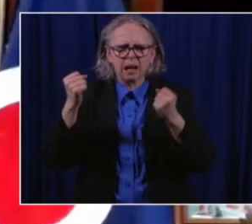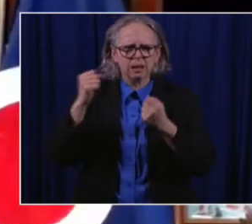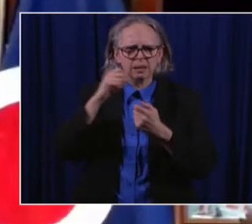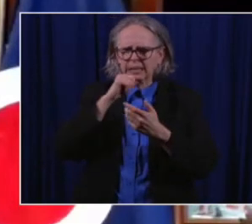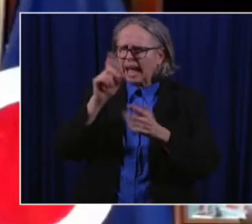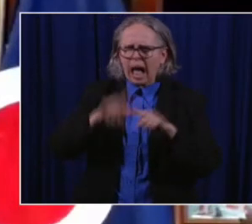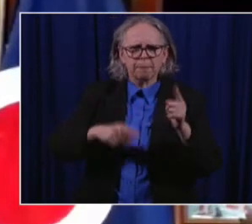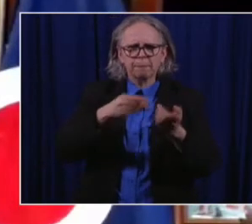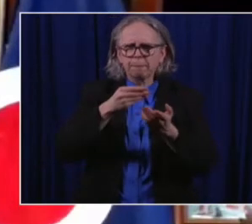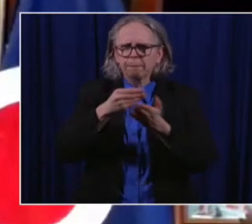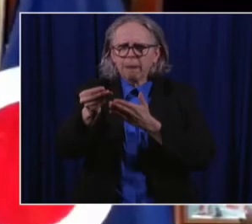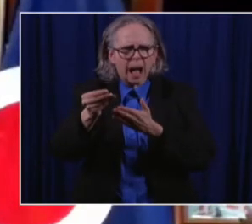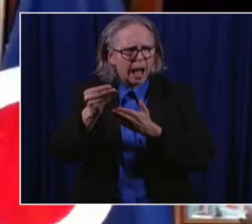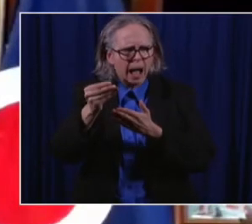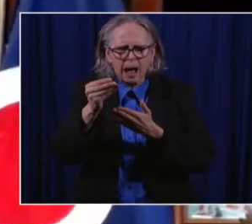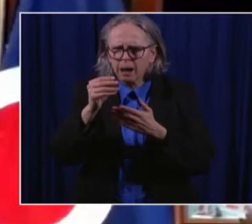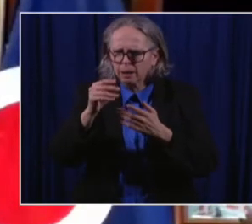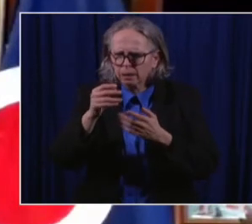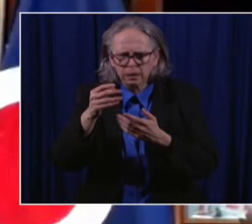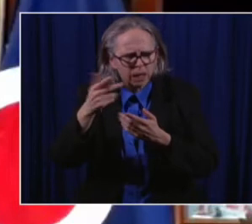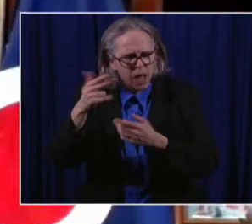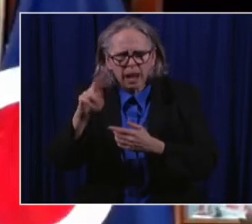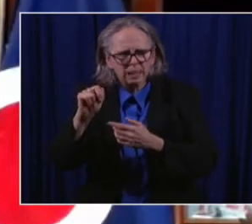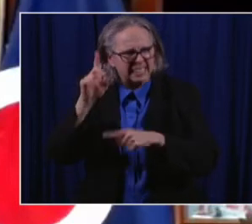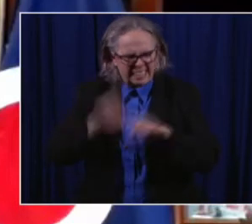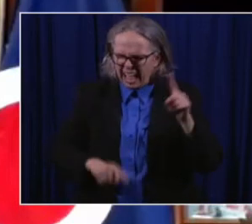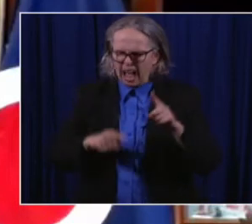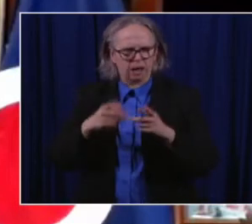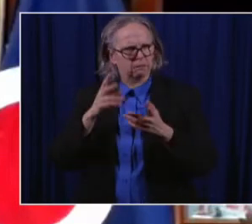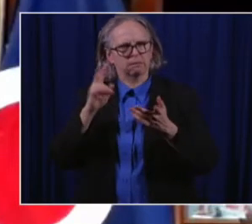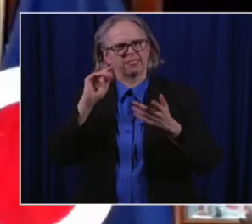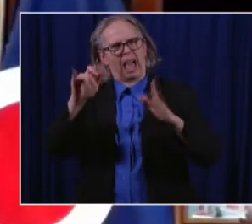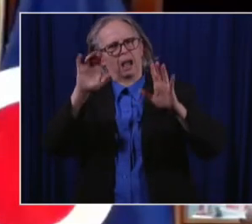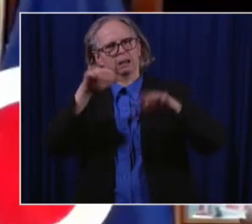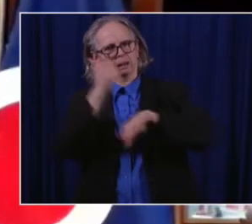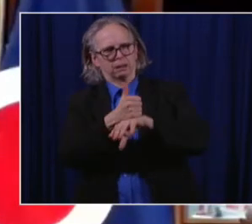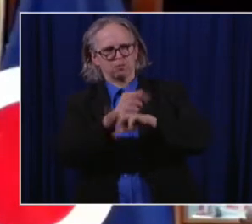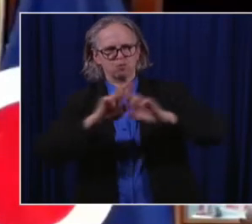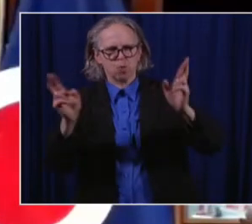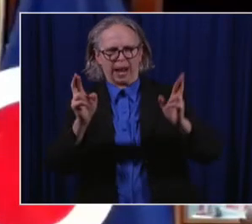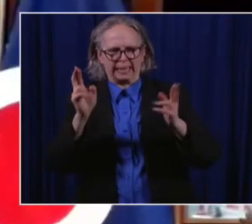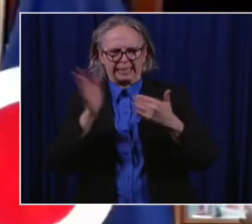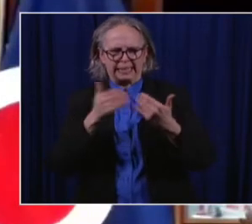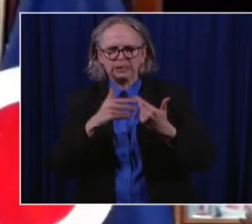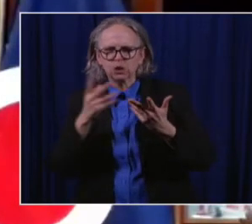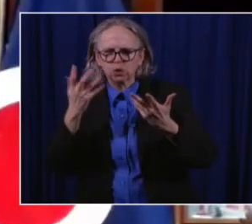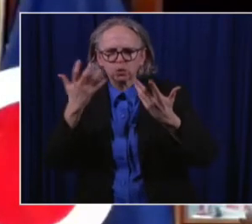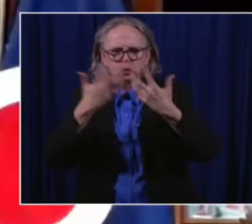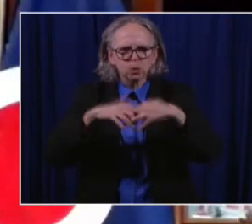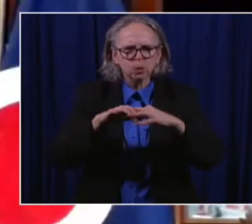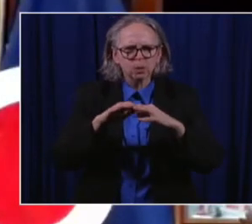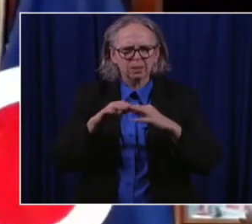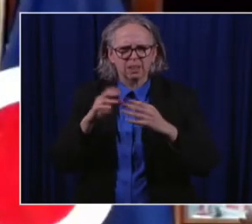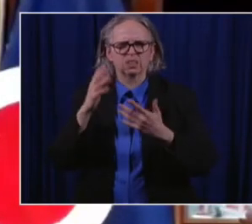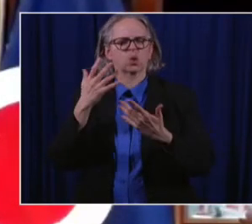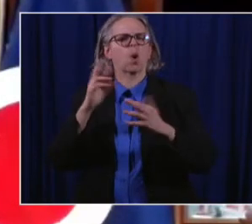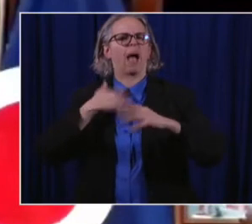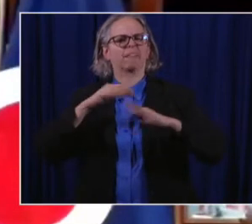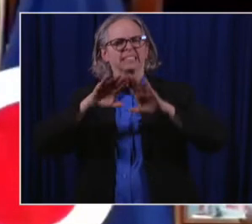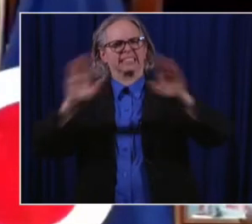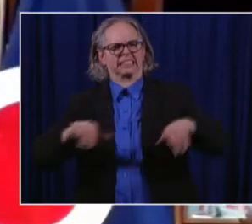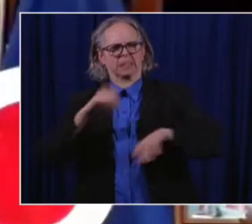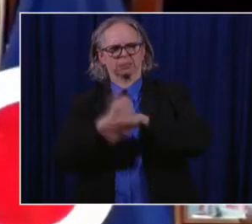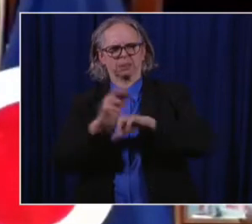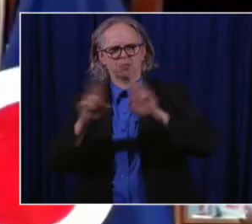technology platform to do that, and that will be ready next year. We do need the legislature's help to authorize